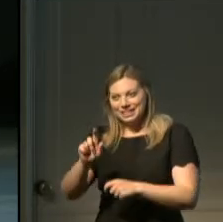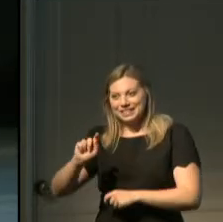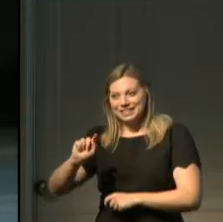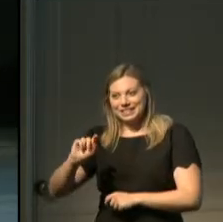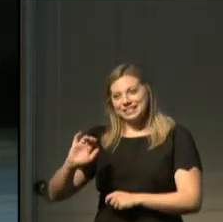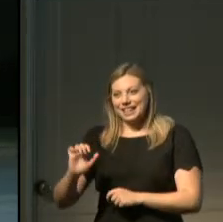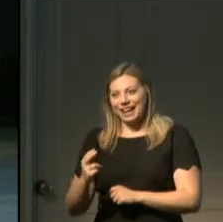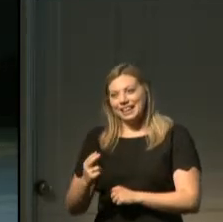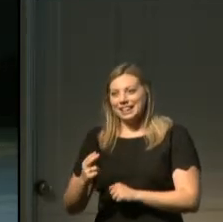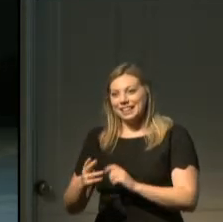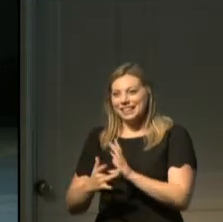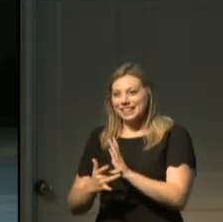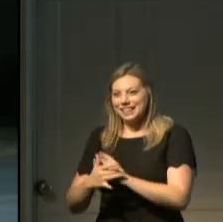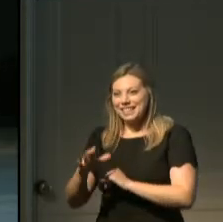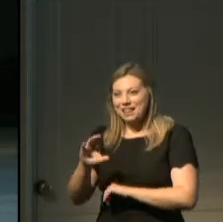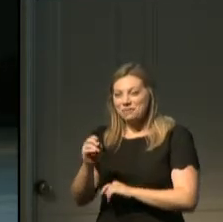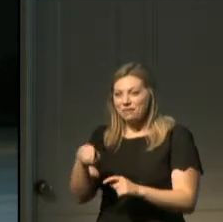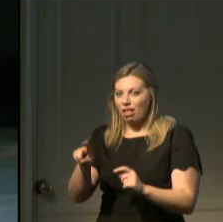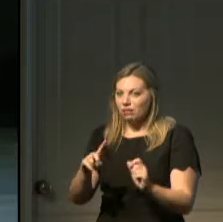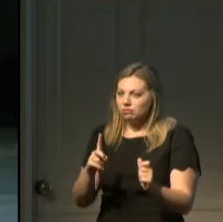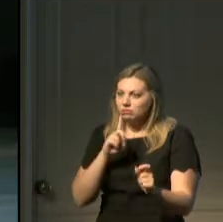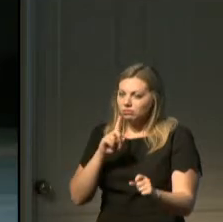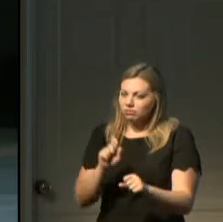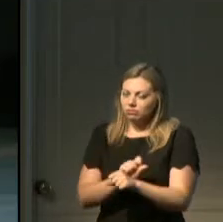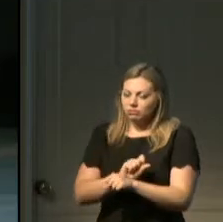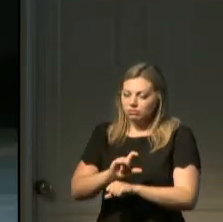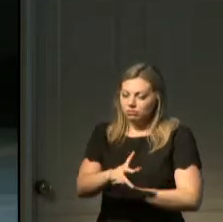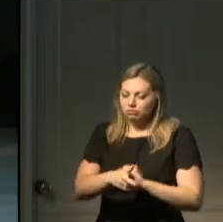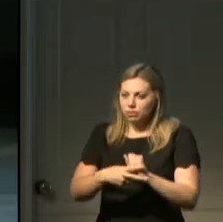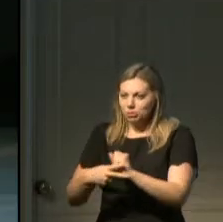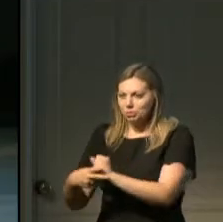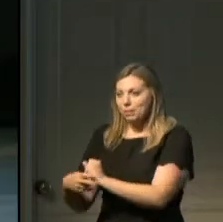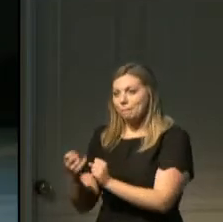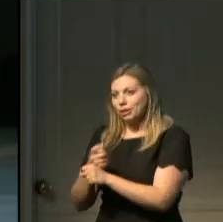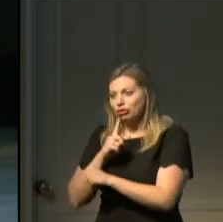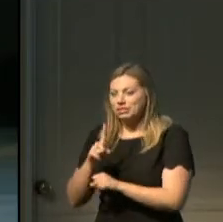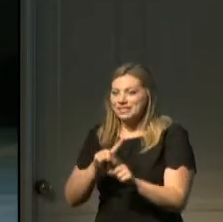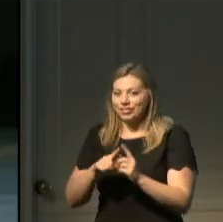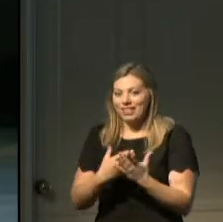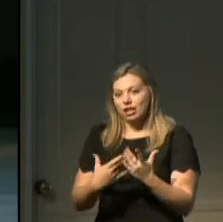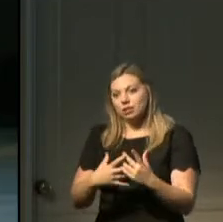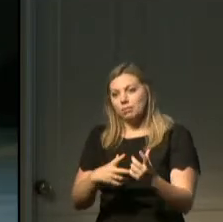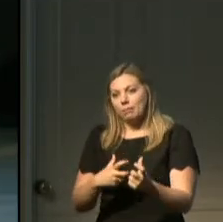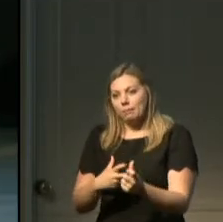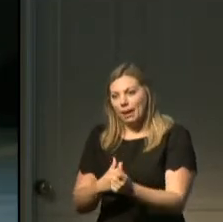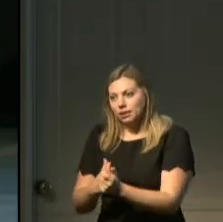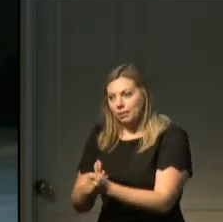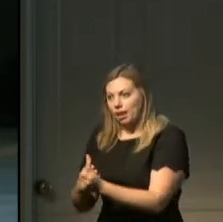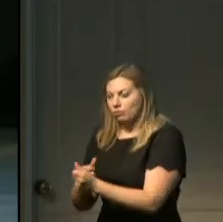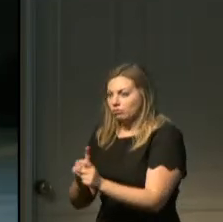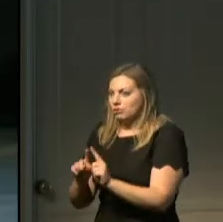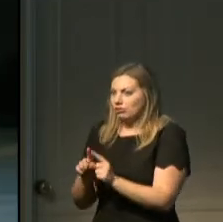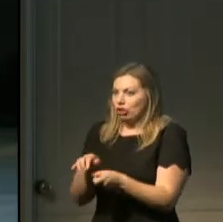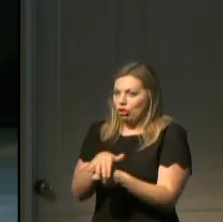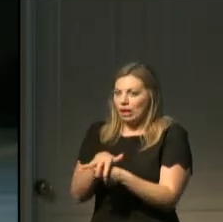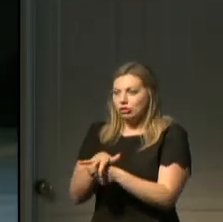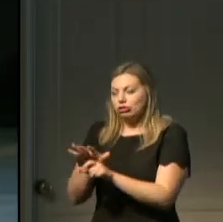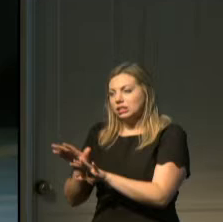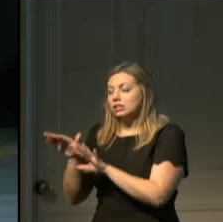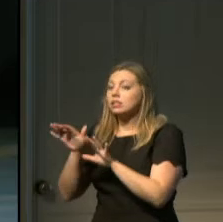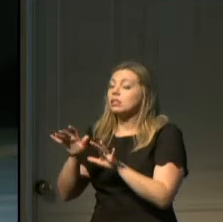lot about all the stuff in the cloud, make sure it doesn't disappear. I know it's redundantly backed up in several different locations. I like